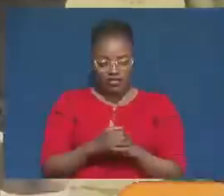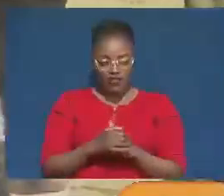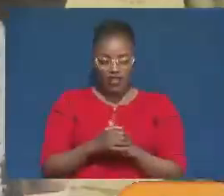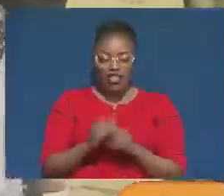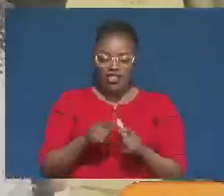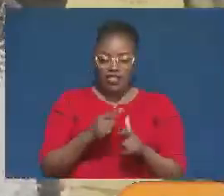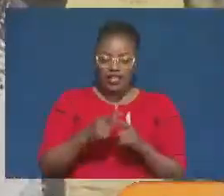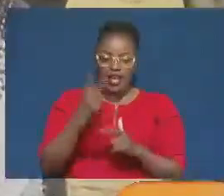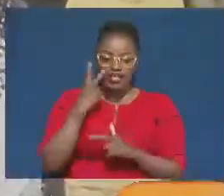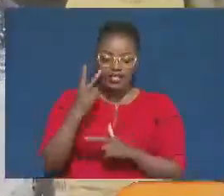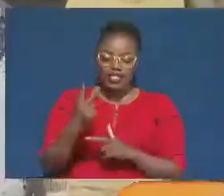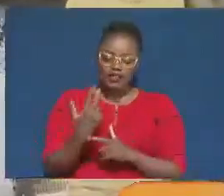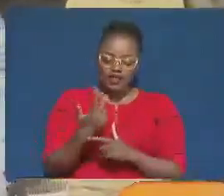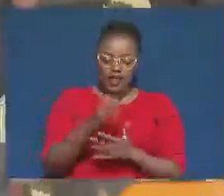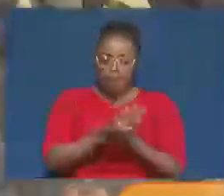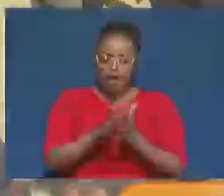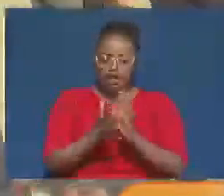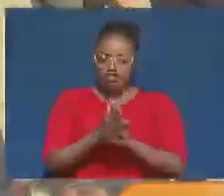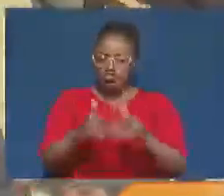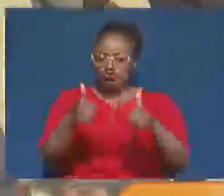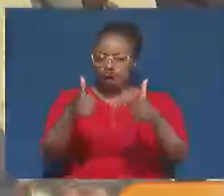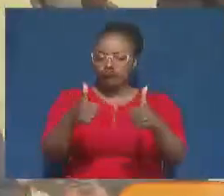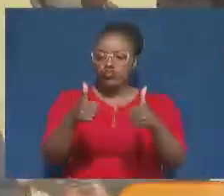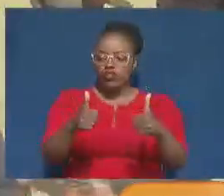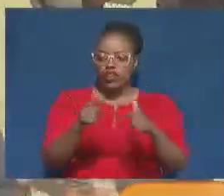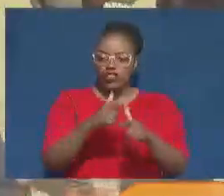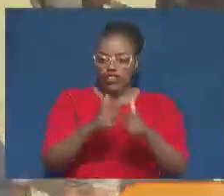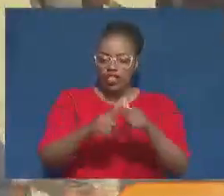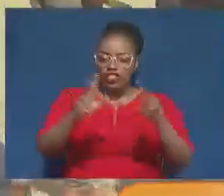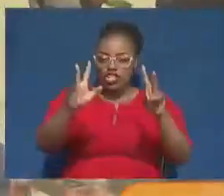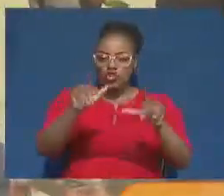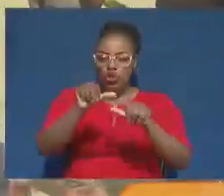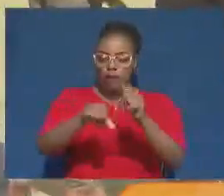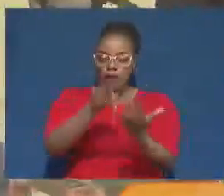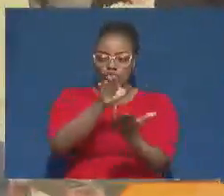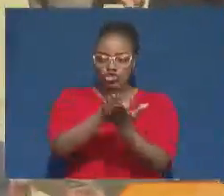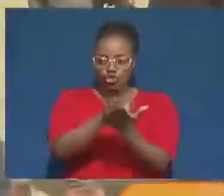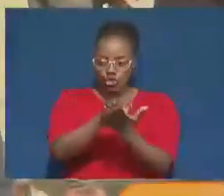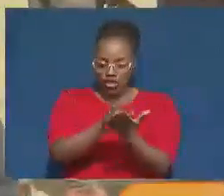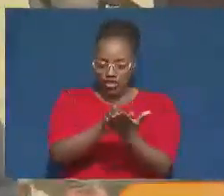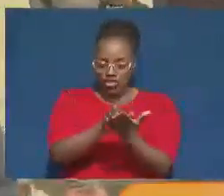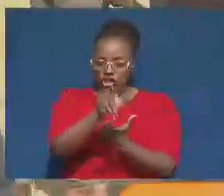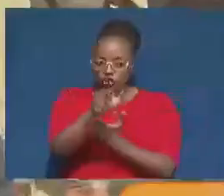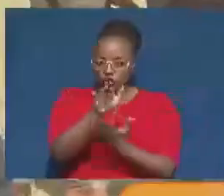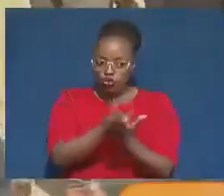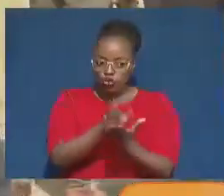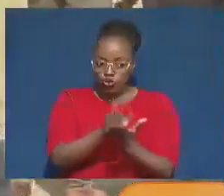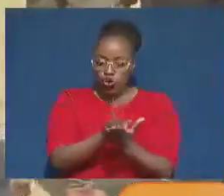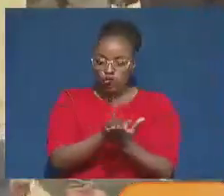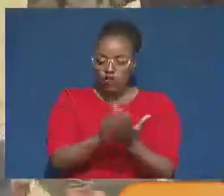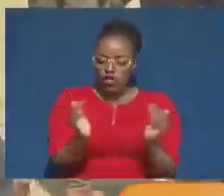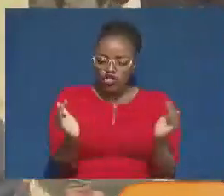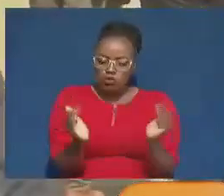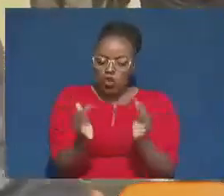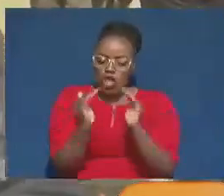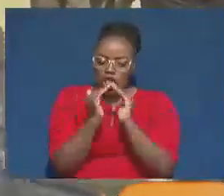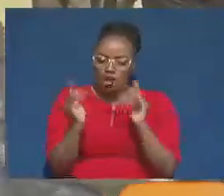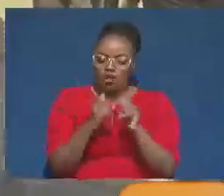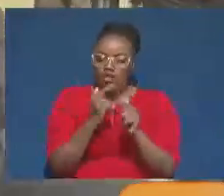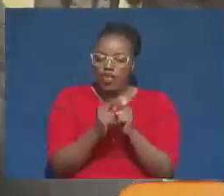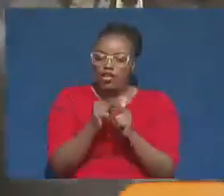Na nikaona packing ni mzuri. Alafu mambo ya storage, una store, unajenga kanyumba kadogo tu,